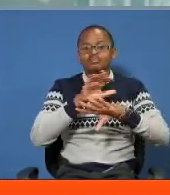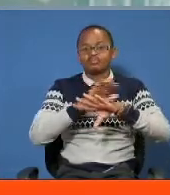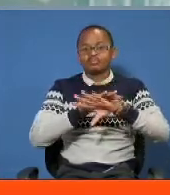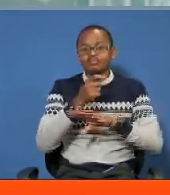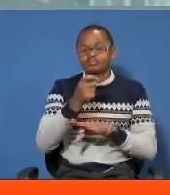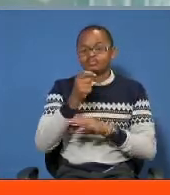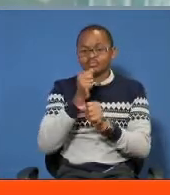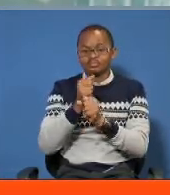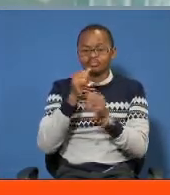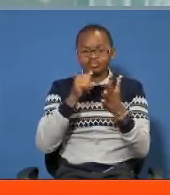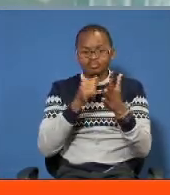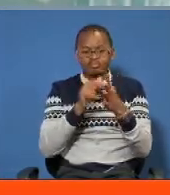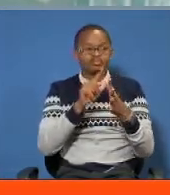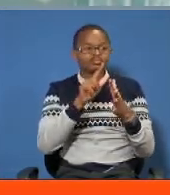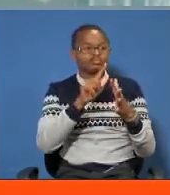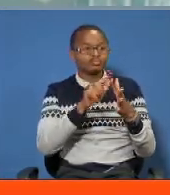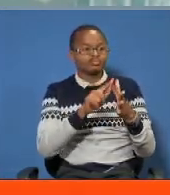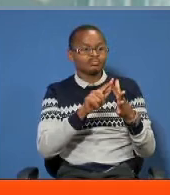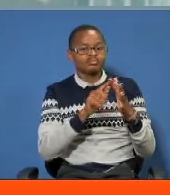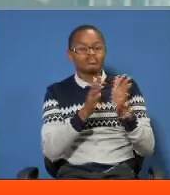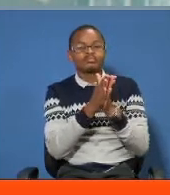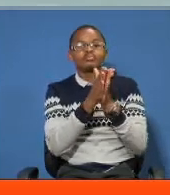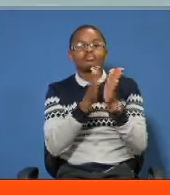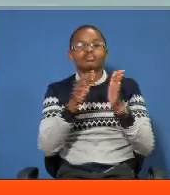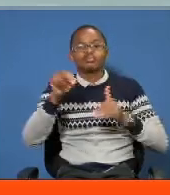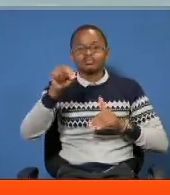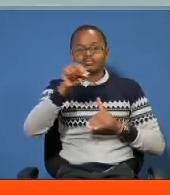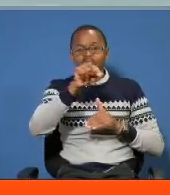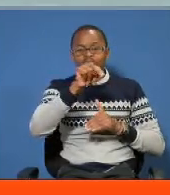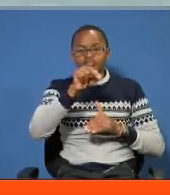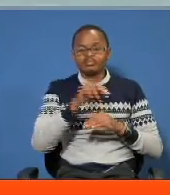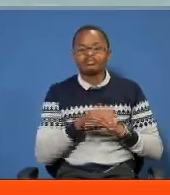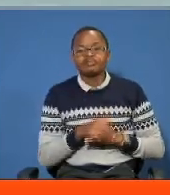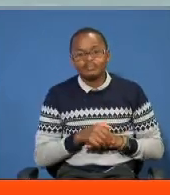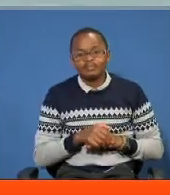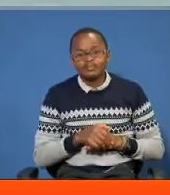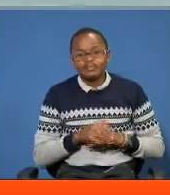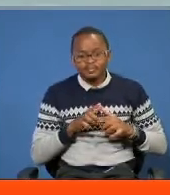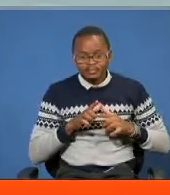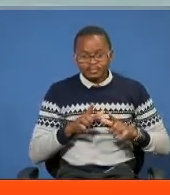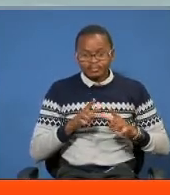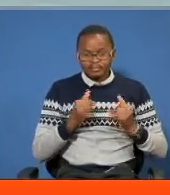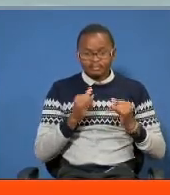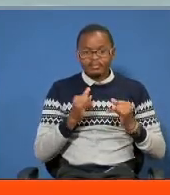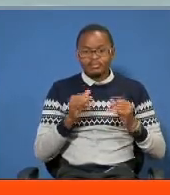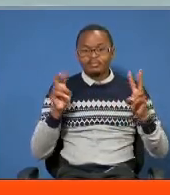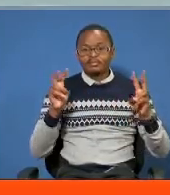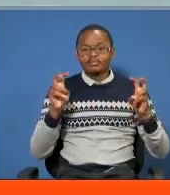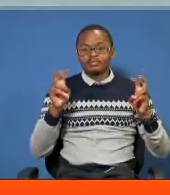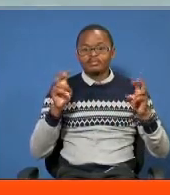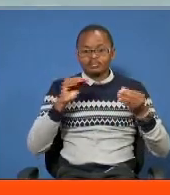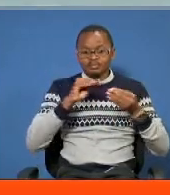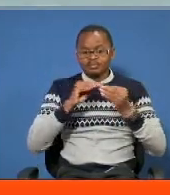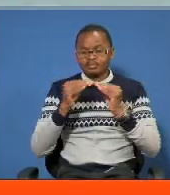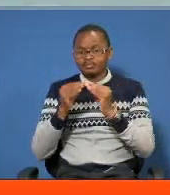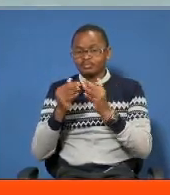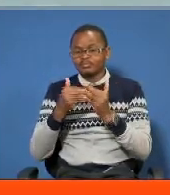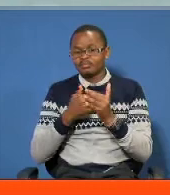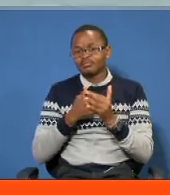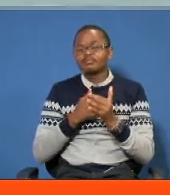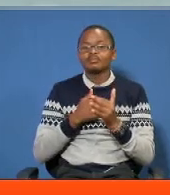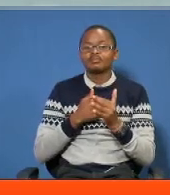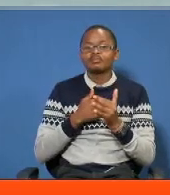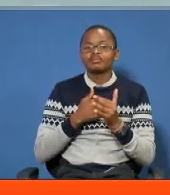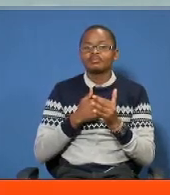way, only probably a few will make it. And that's the general nature of the industry. All right, so let's now talk about the issue of